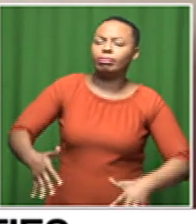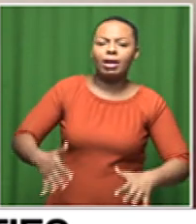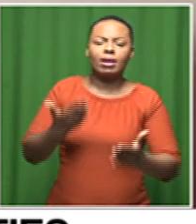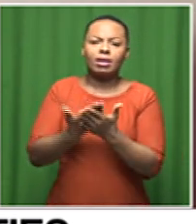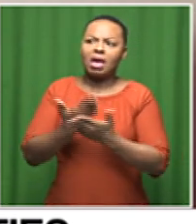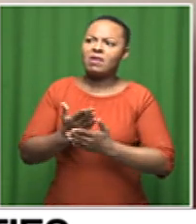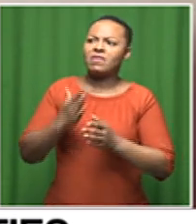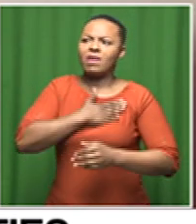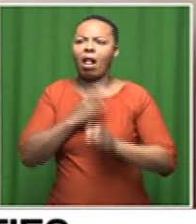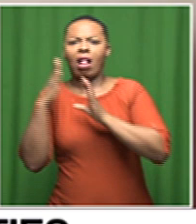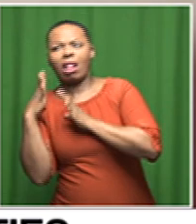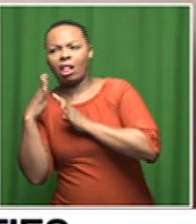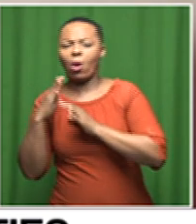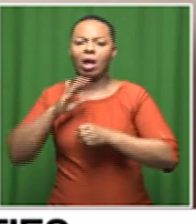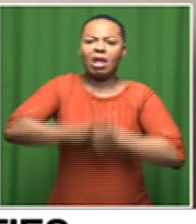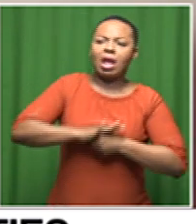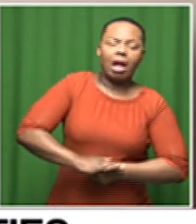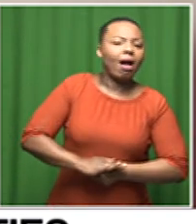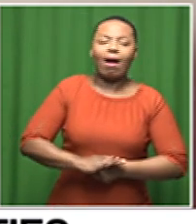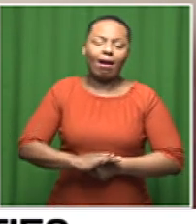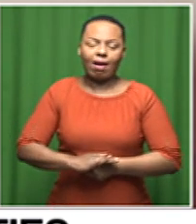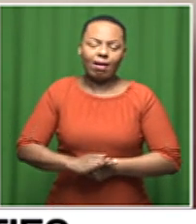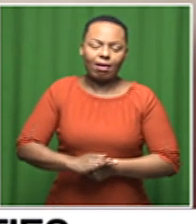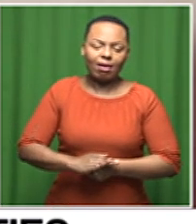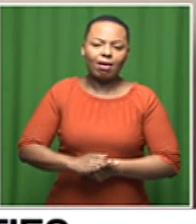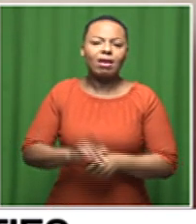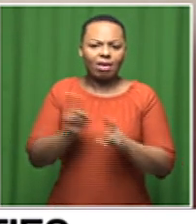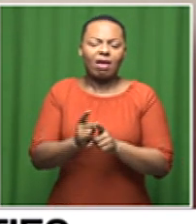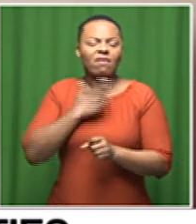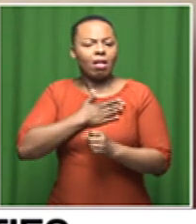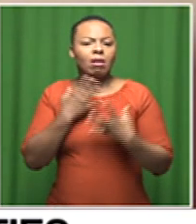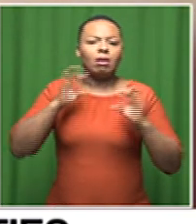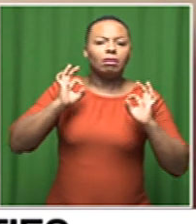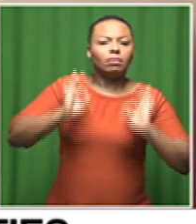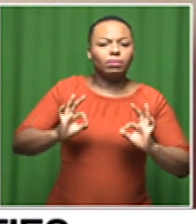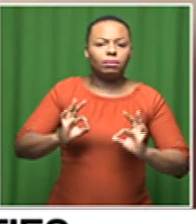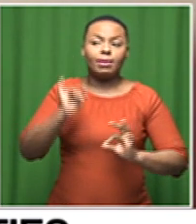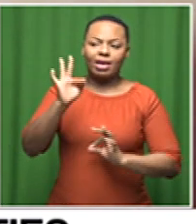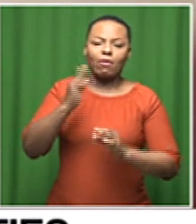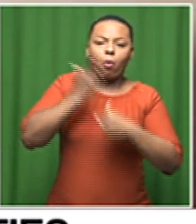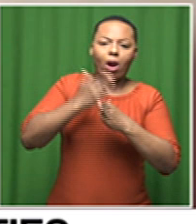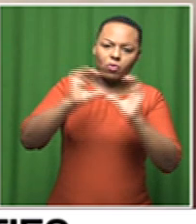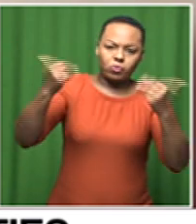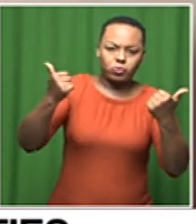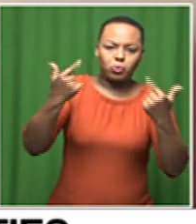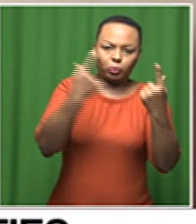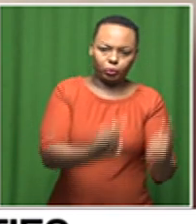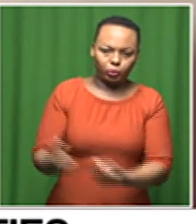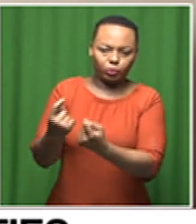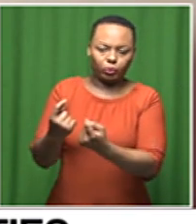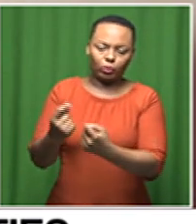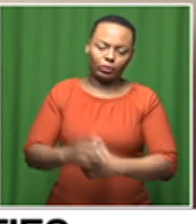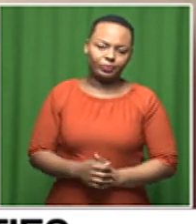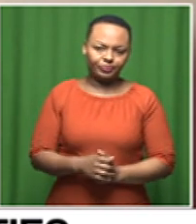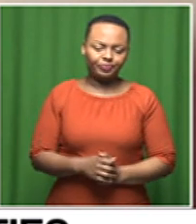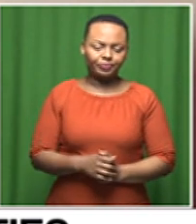oppressing or feel like desperate or feel like we are oppressed and you have a burden of providing services while people